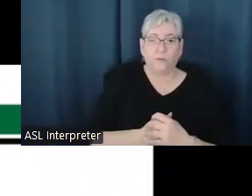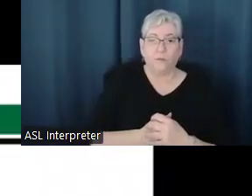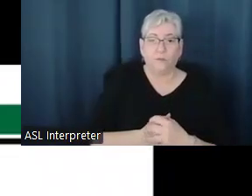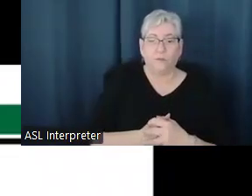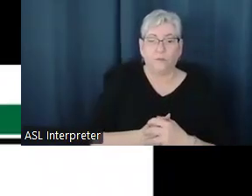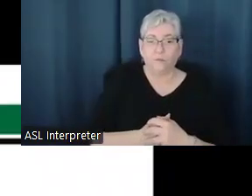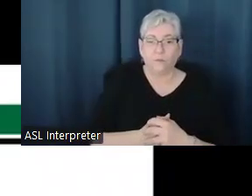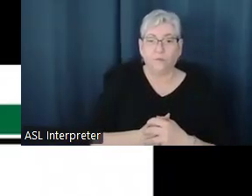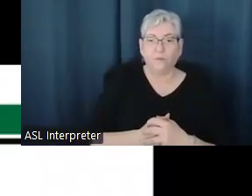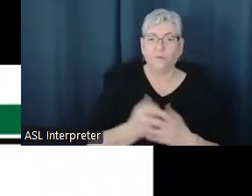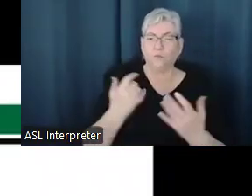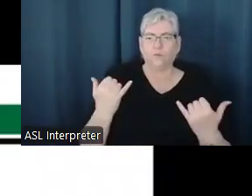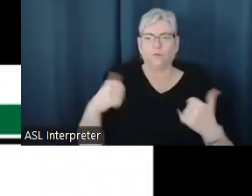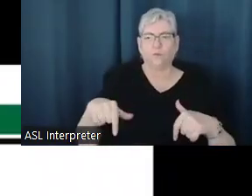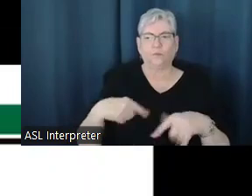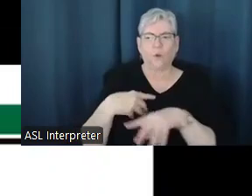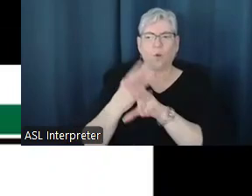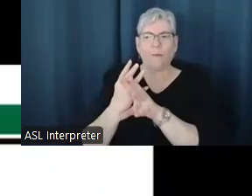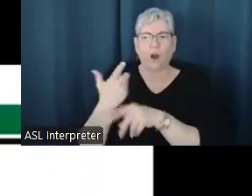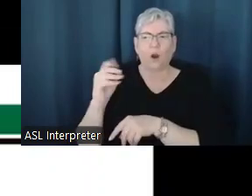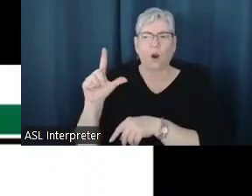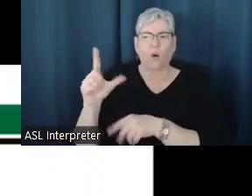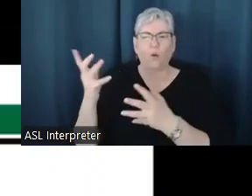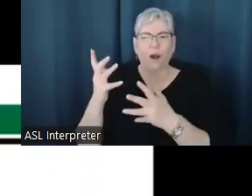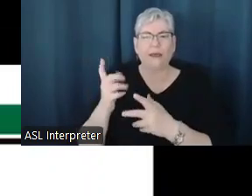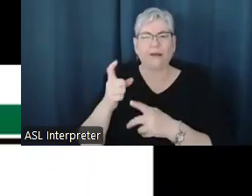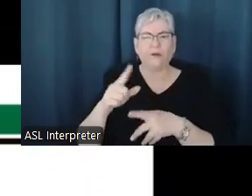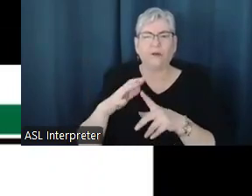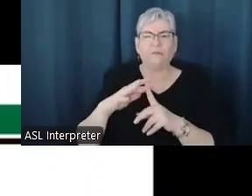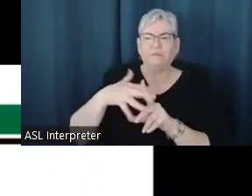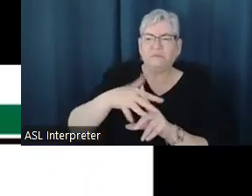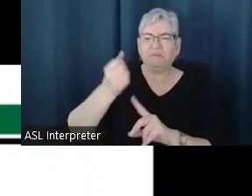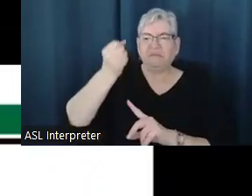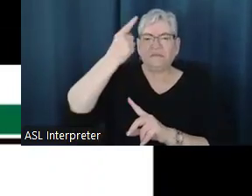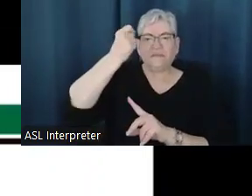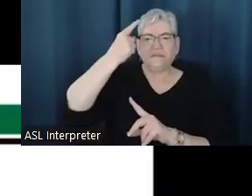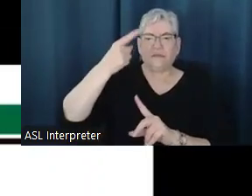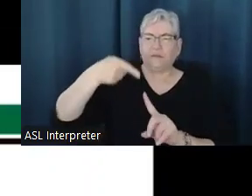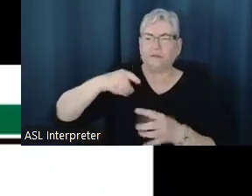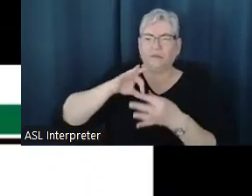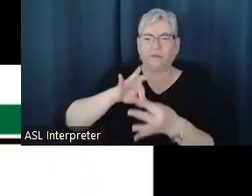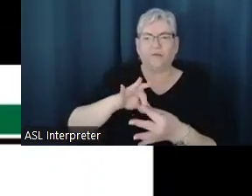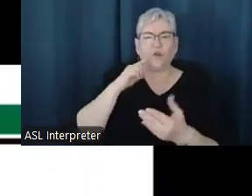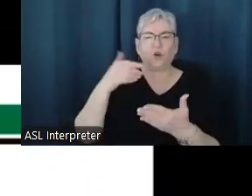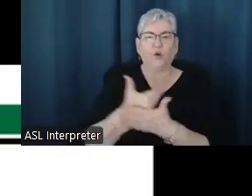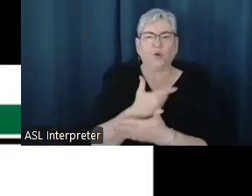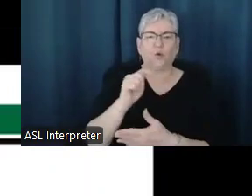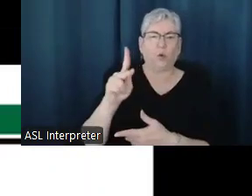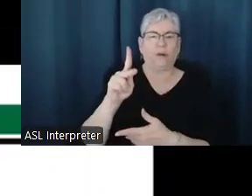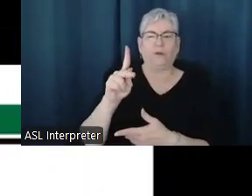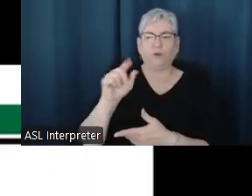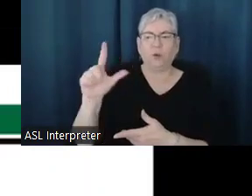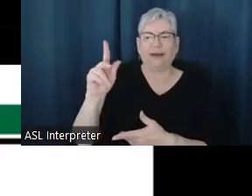So the goal for this webinar is to provide some context and relevance for these two new toolkits that we have. We're